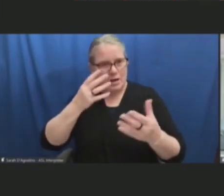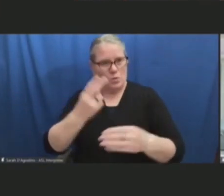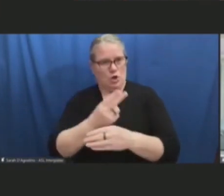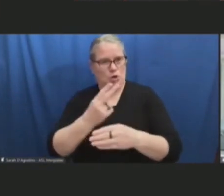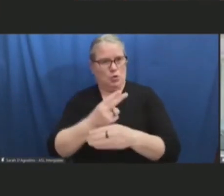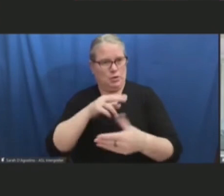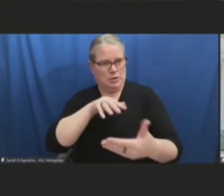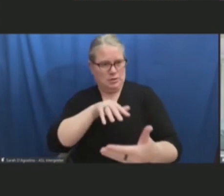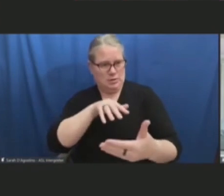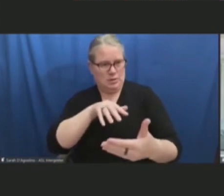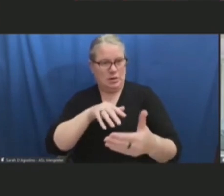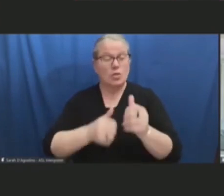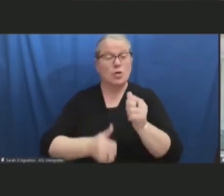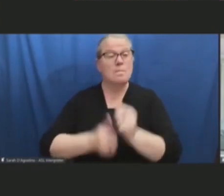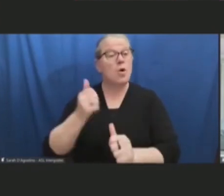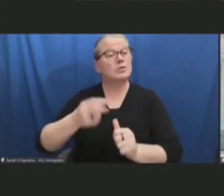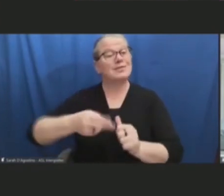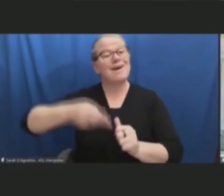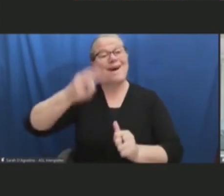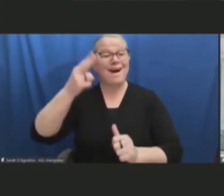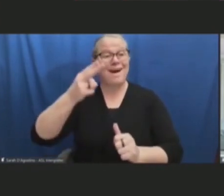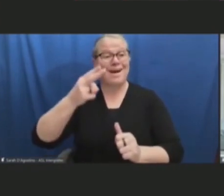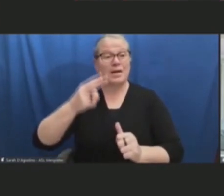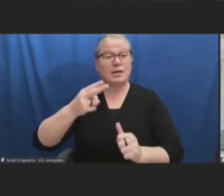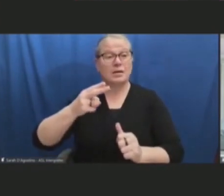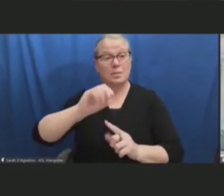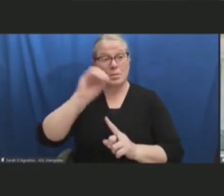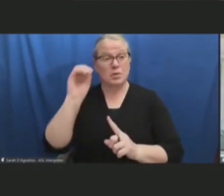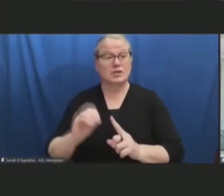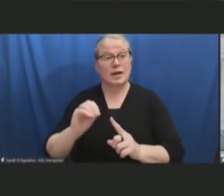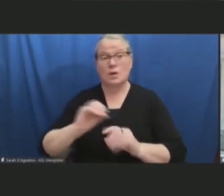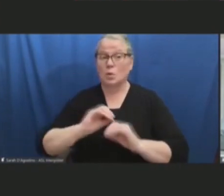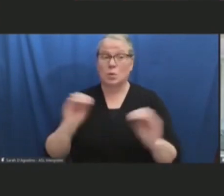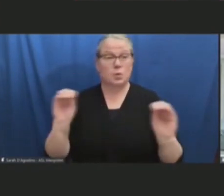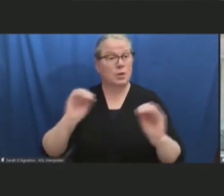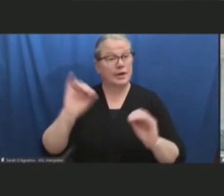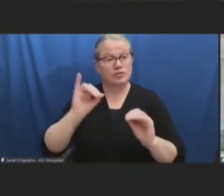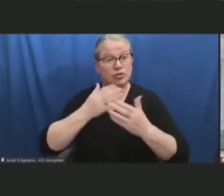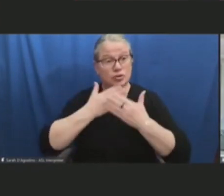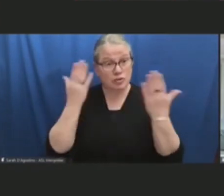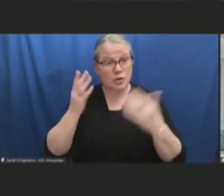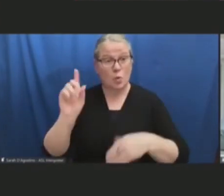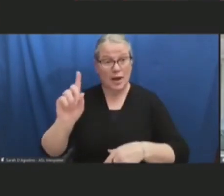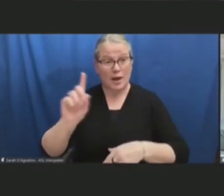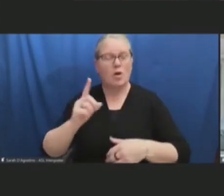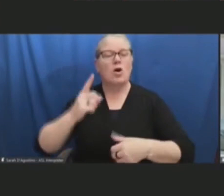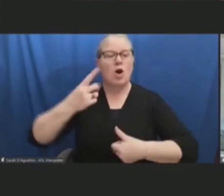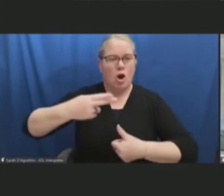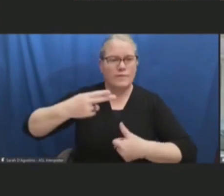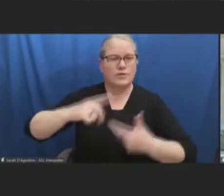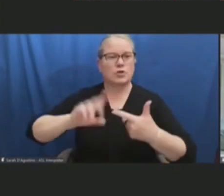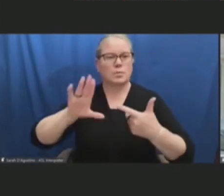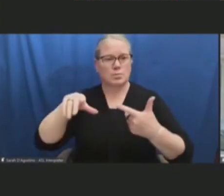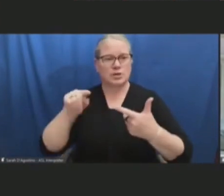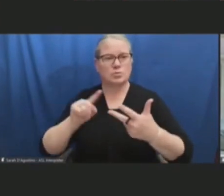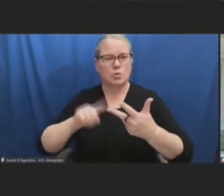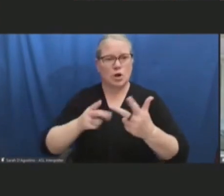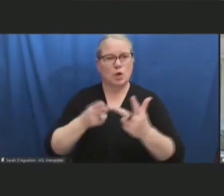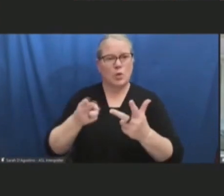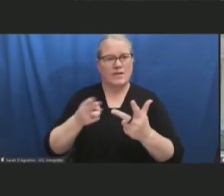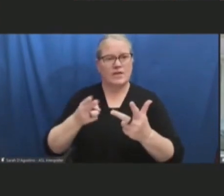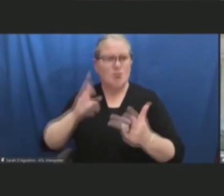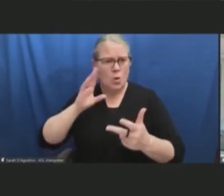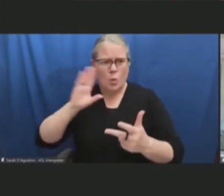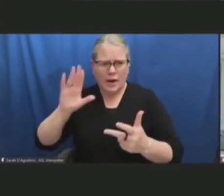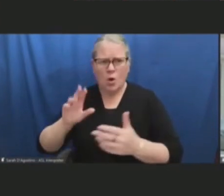the 3 highest uninsured areas are Hartford, Bridgeport, and New Haven. Now, we know Waterbury is also a